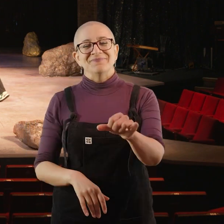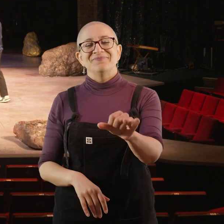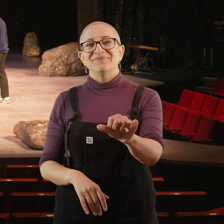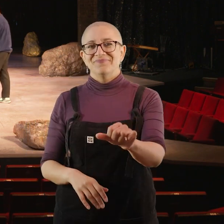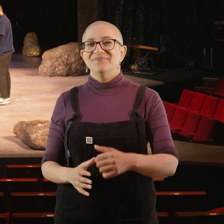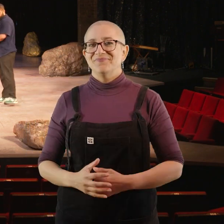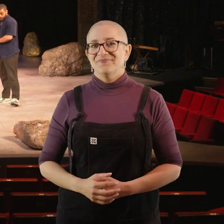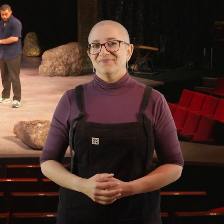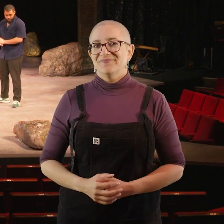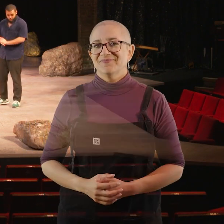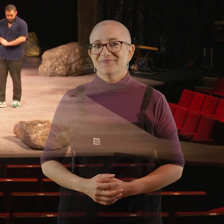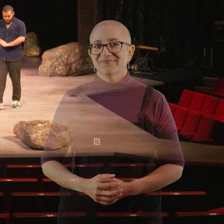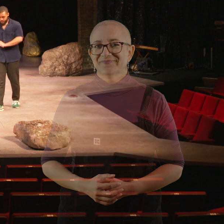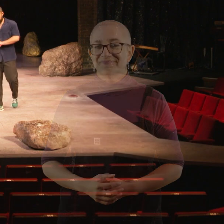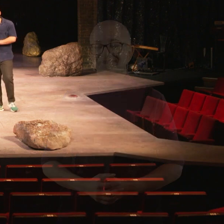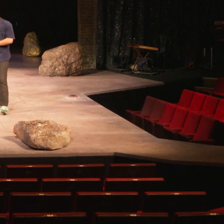Great.